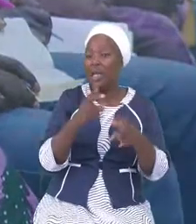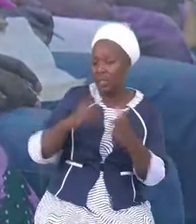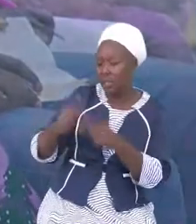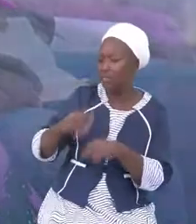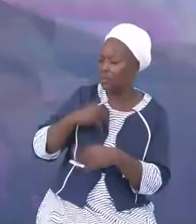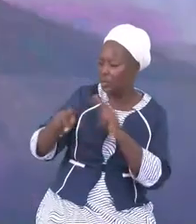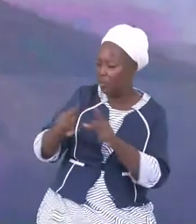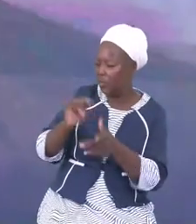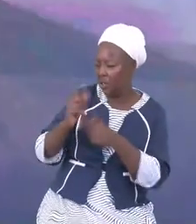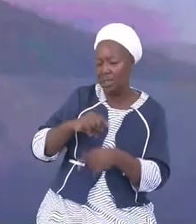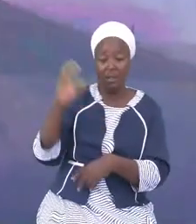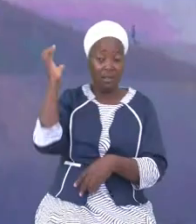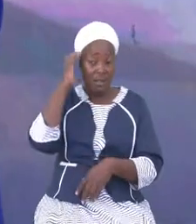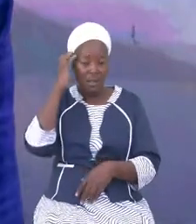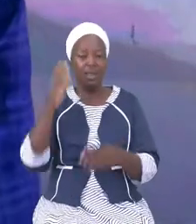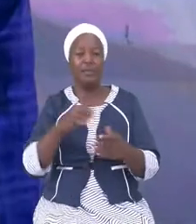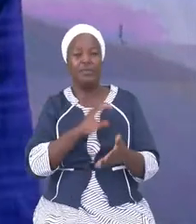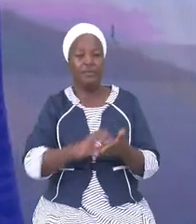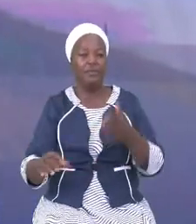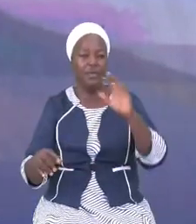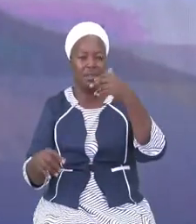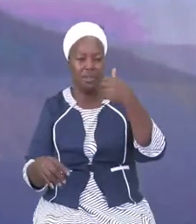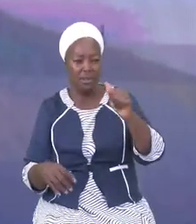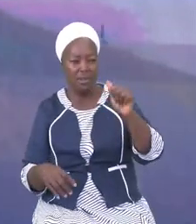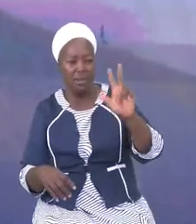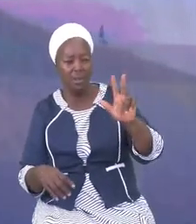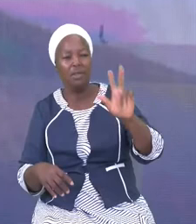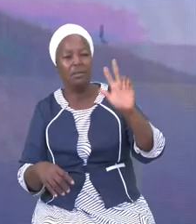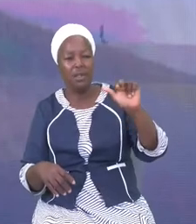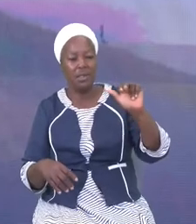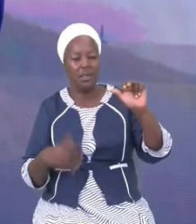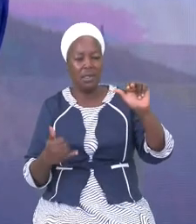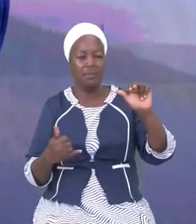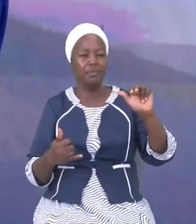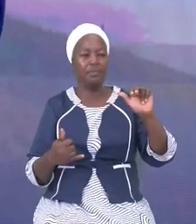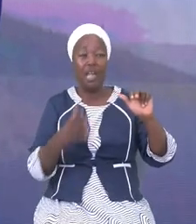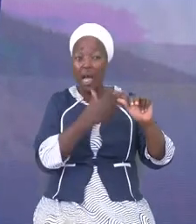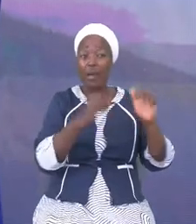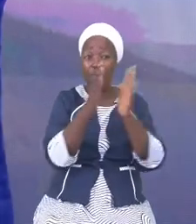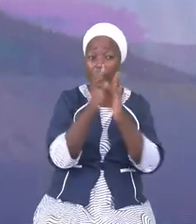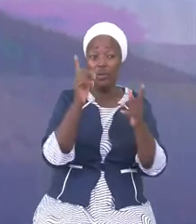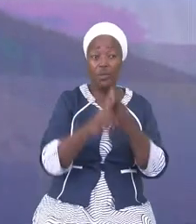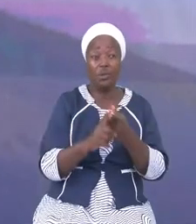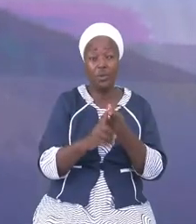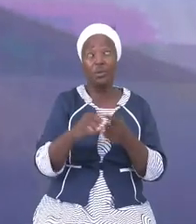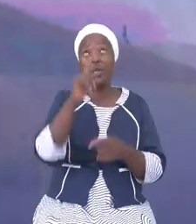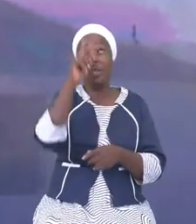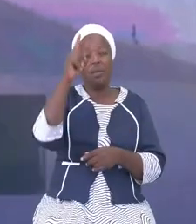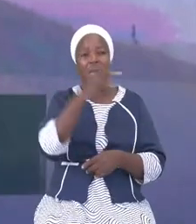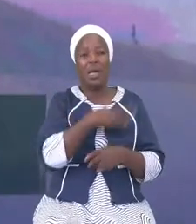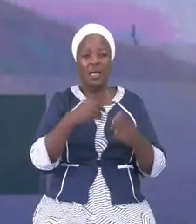they listen. Look at verse 13. It says in verse 13, and prayed unto him, and he